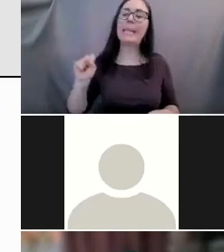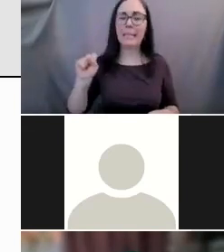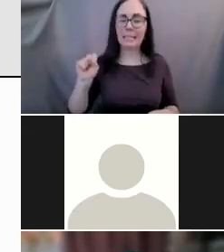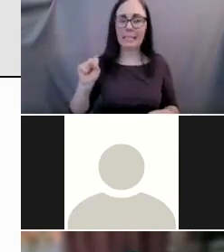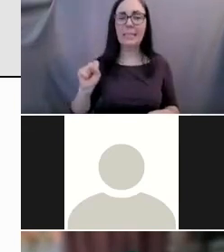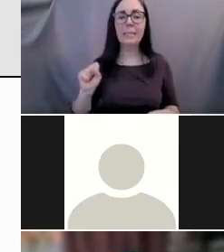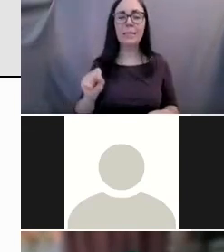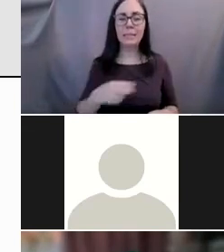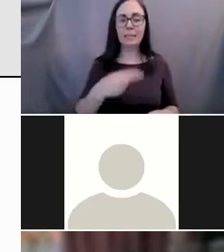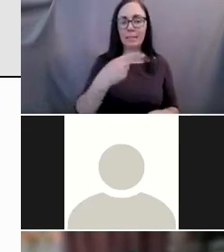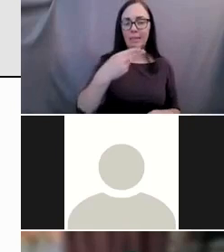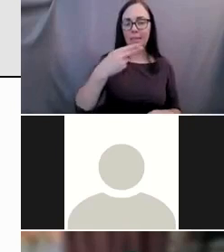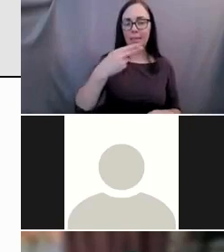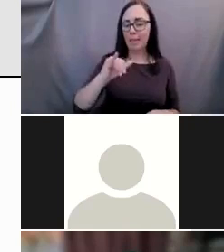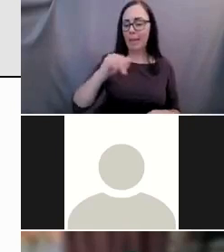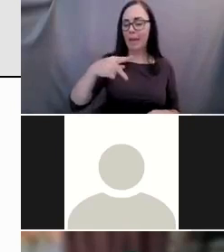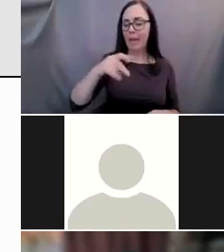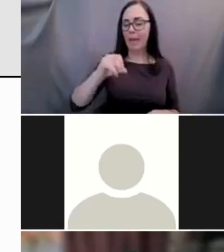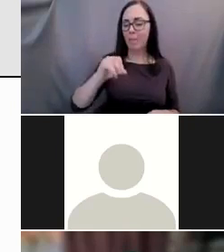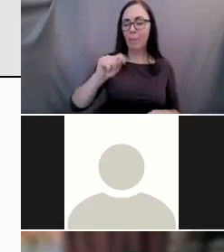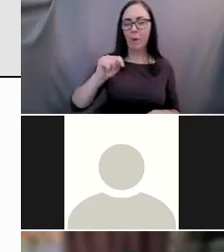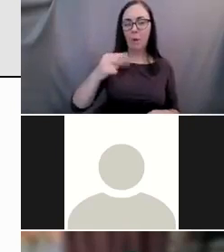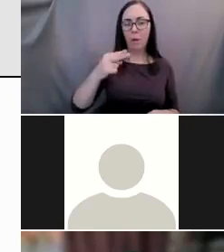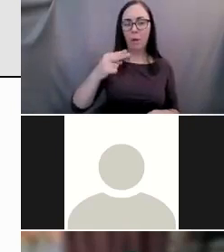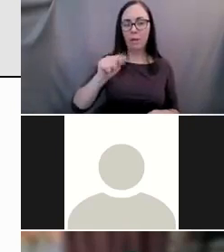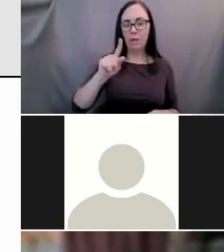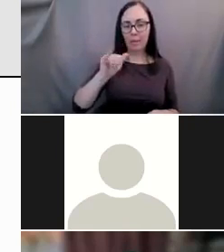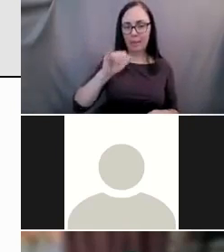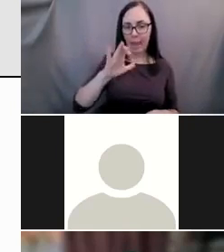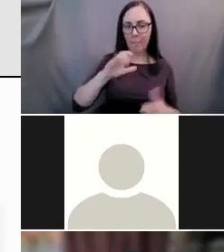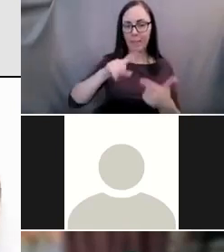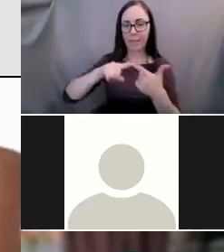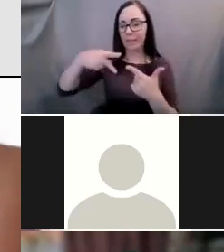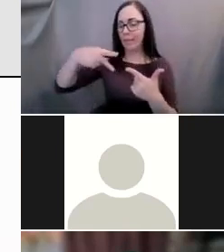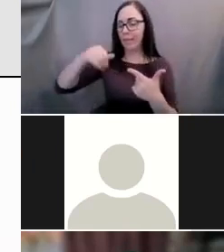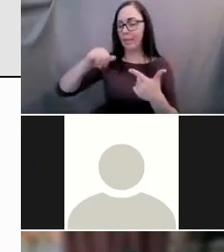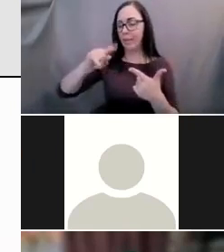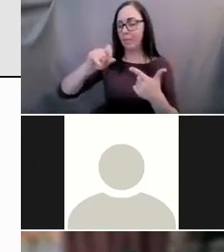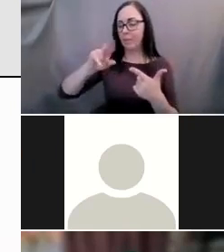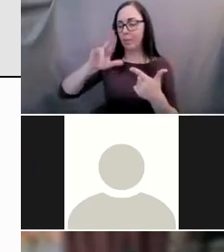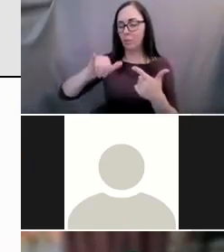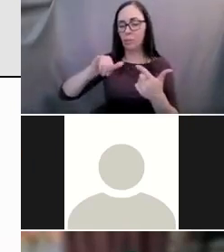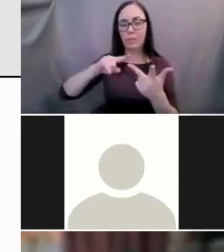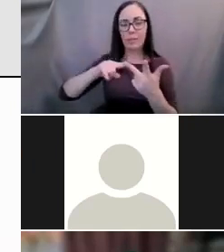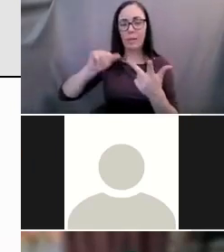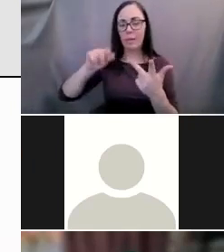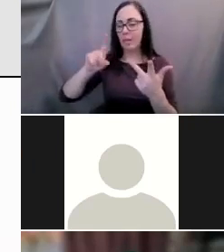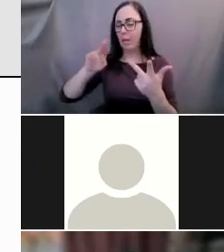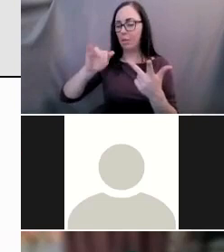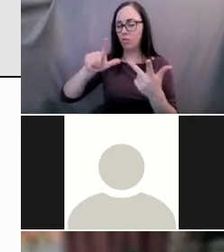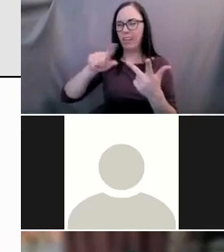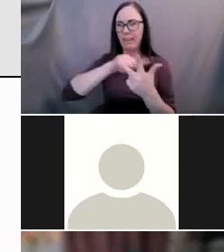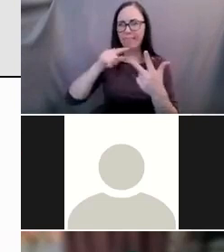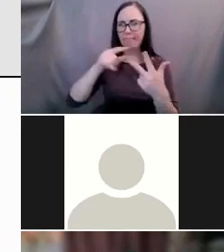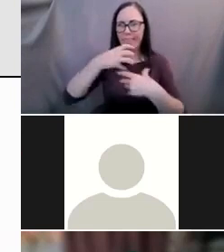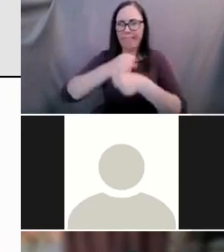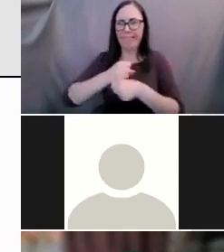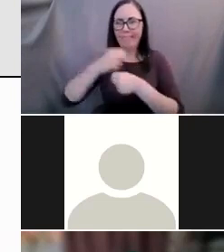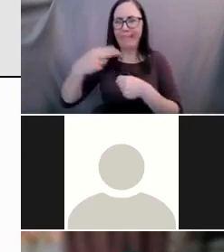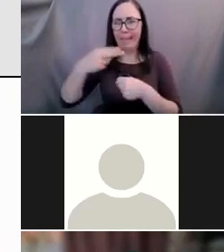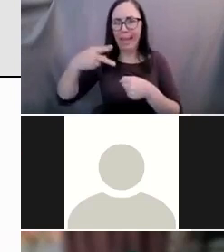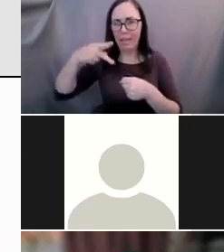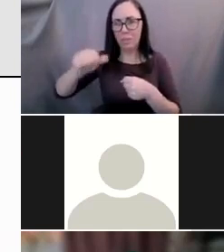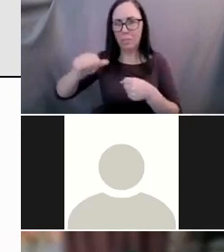The hypothalamic pituitary adrenal, or HPA, axis is best known for its role in our body's reaction